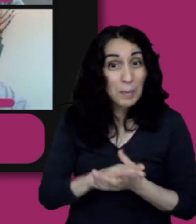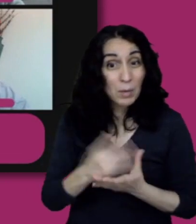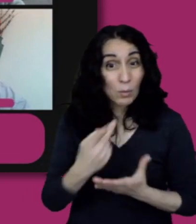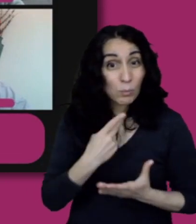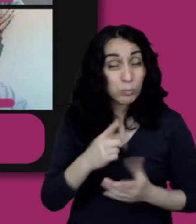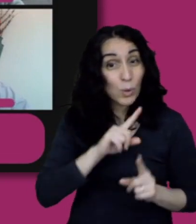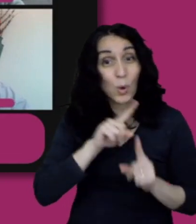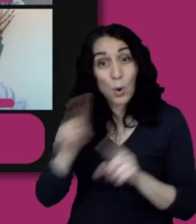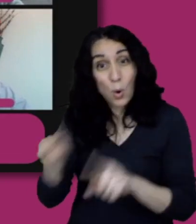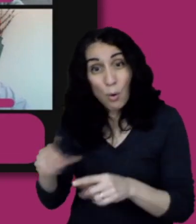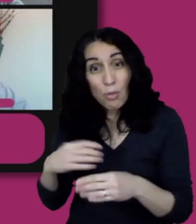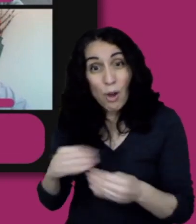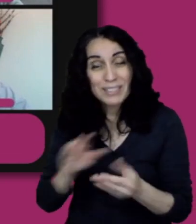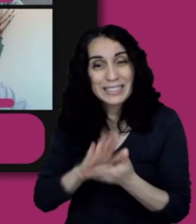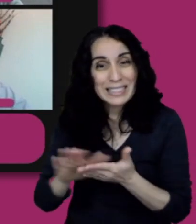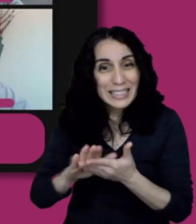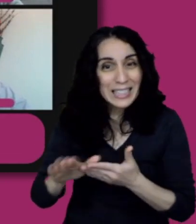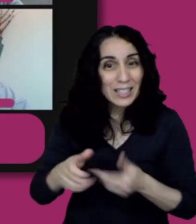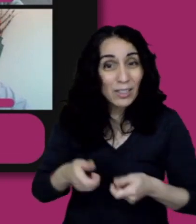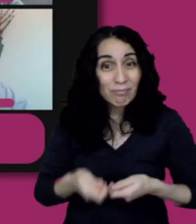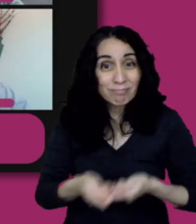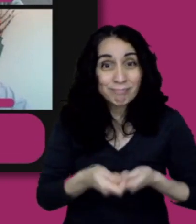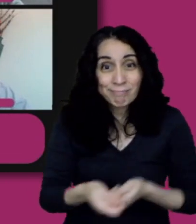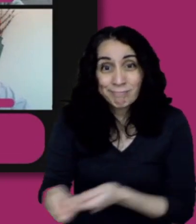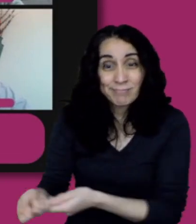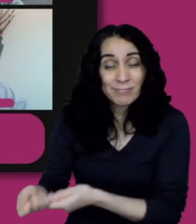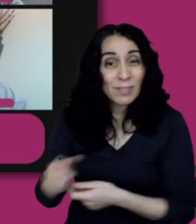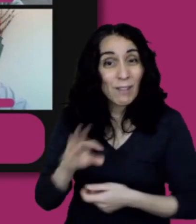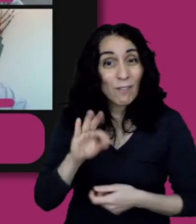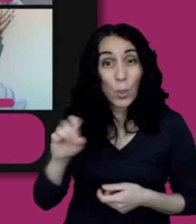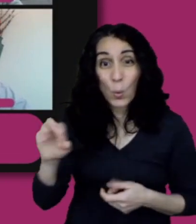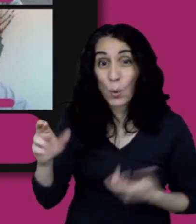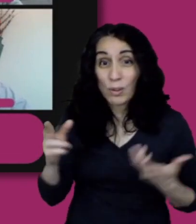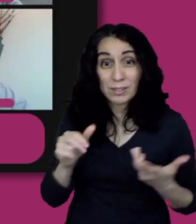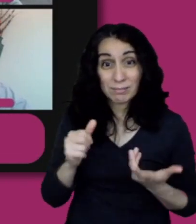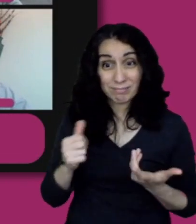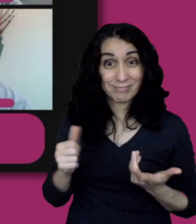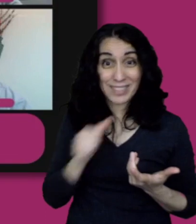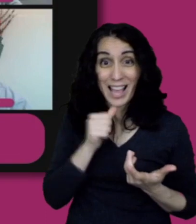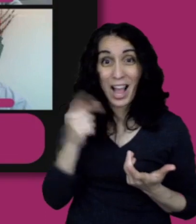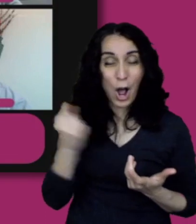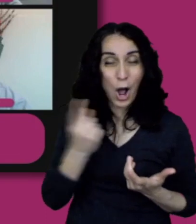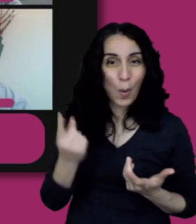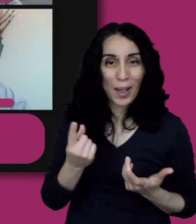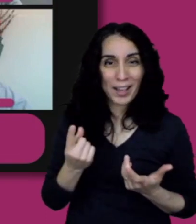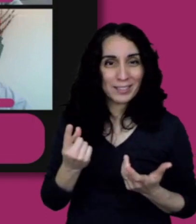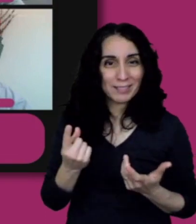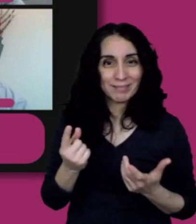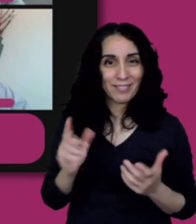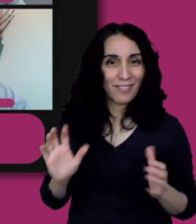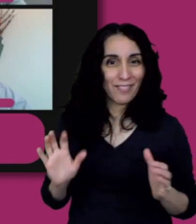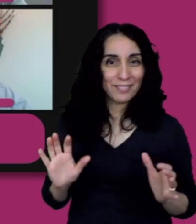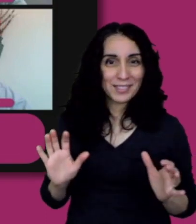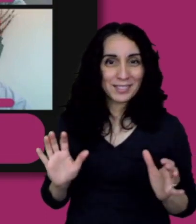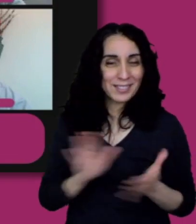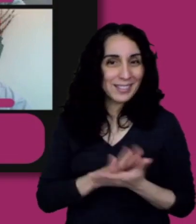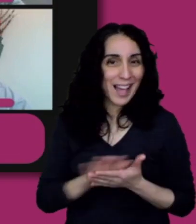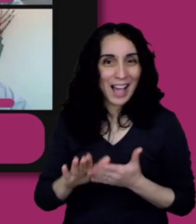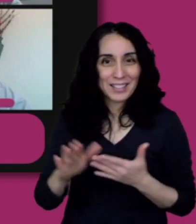floor. That's part of the job. And so it is. It's everything, and it's not always glamorous. That's